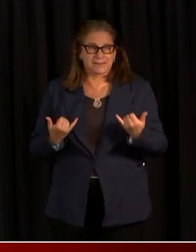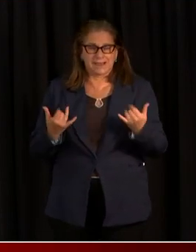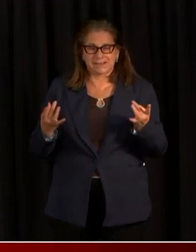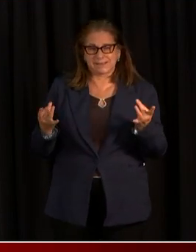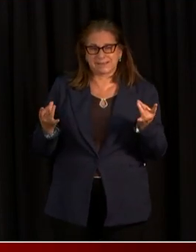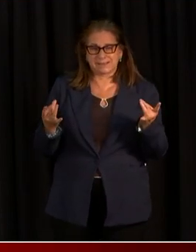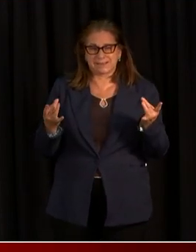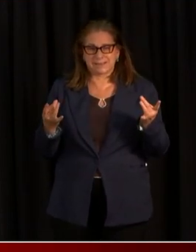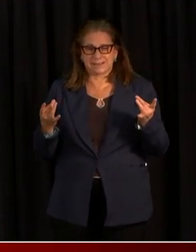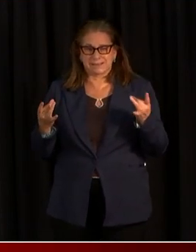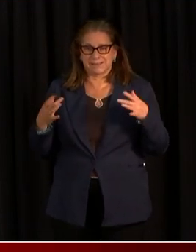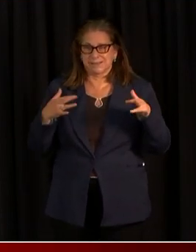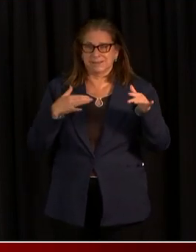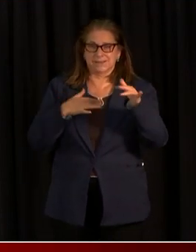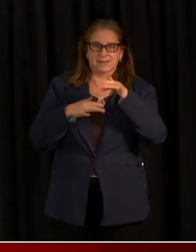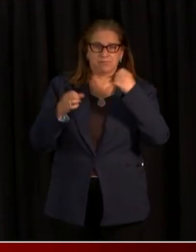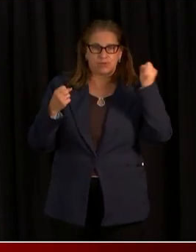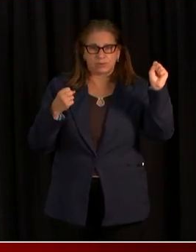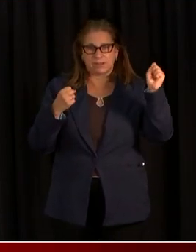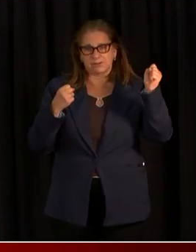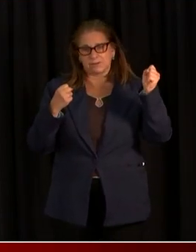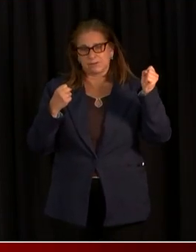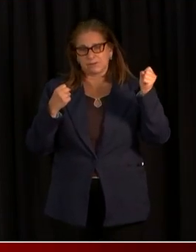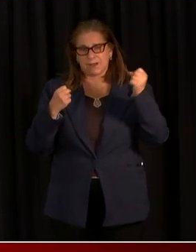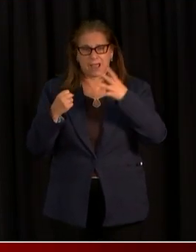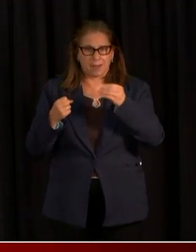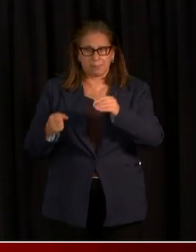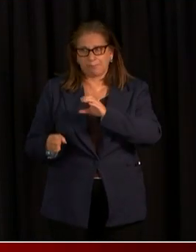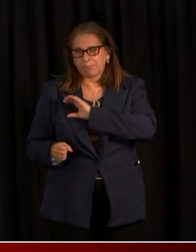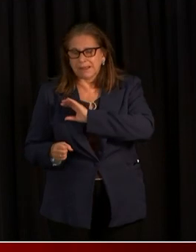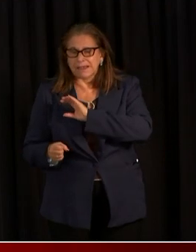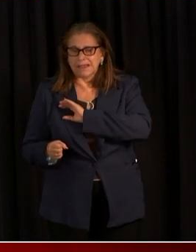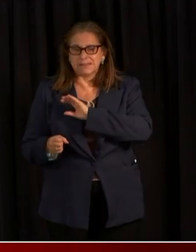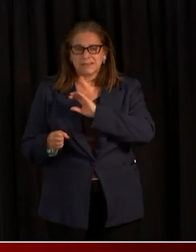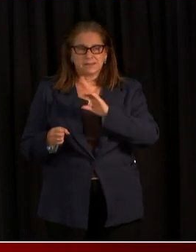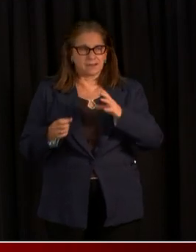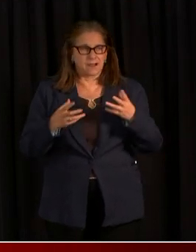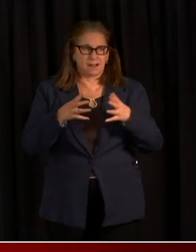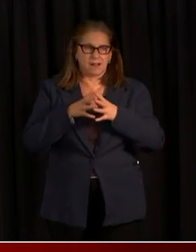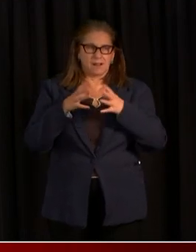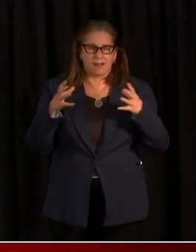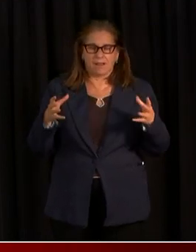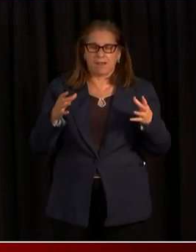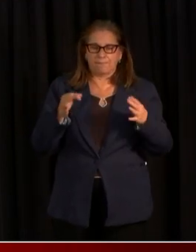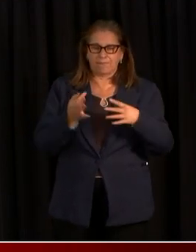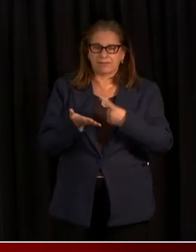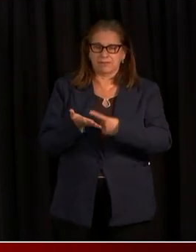embroiled in a policing discussion, it